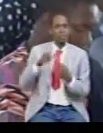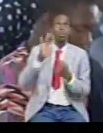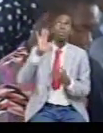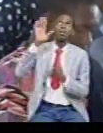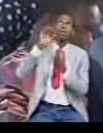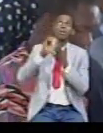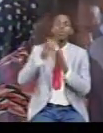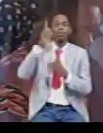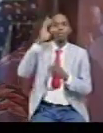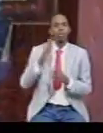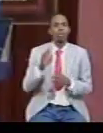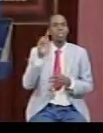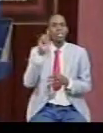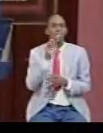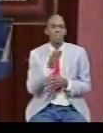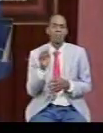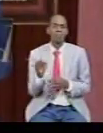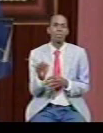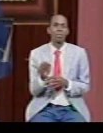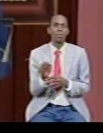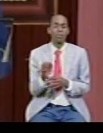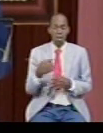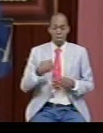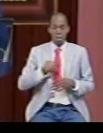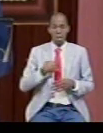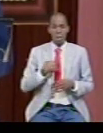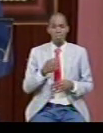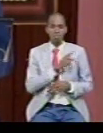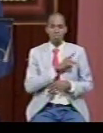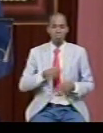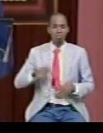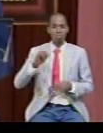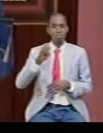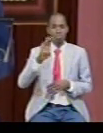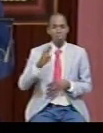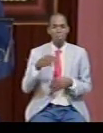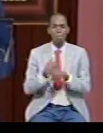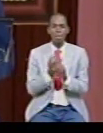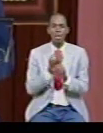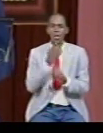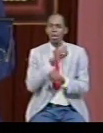is won over. Therefore, I make a decree that